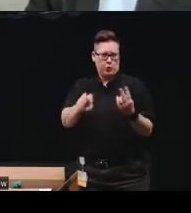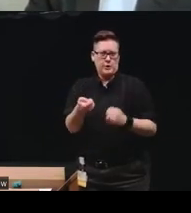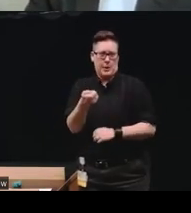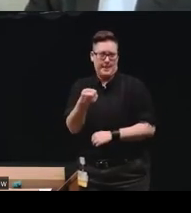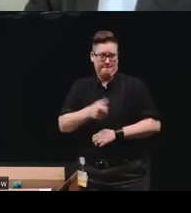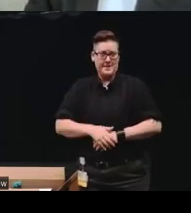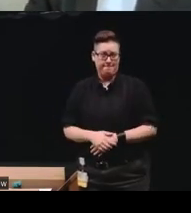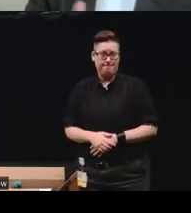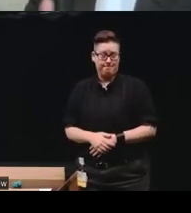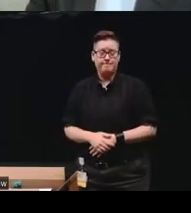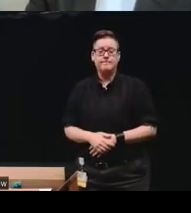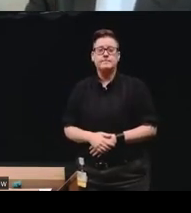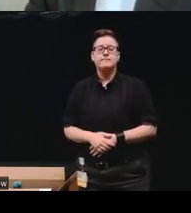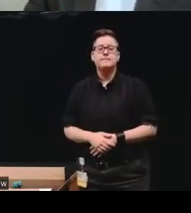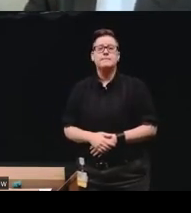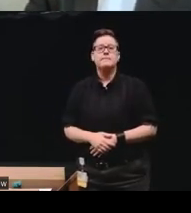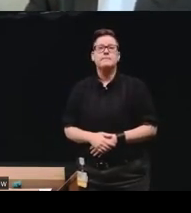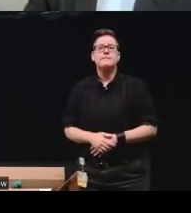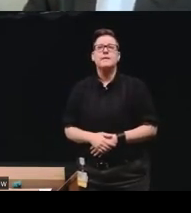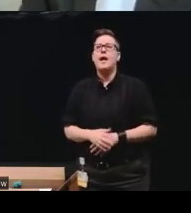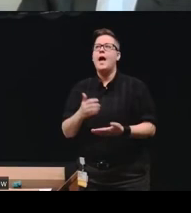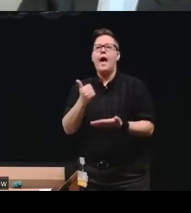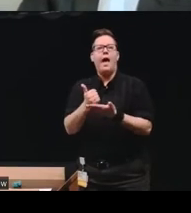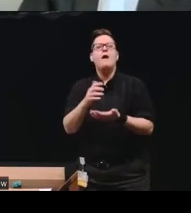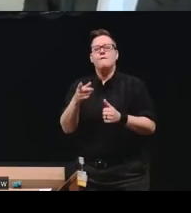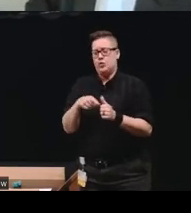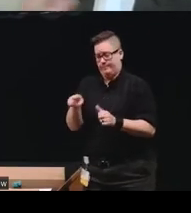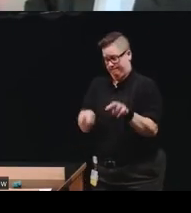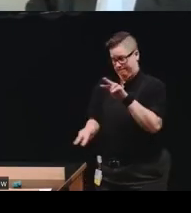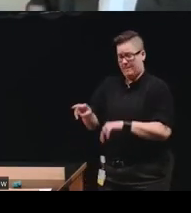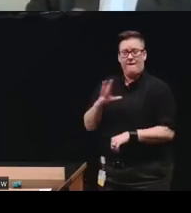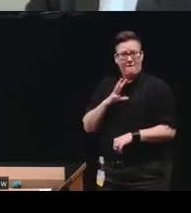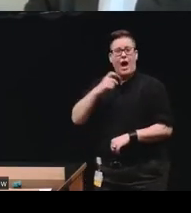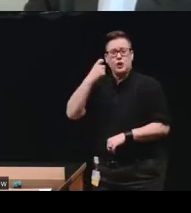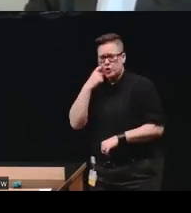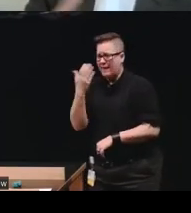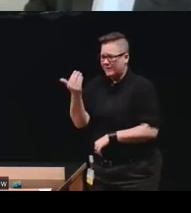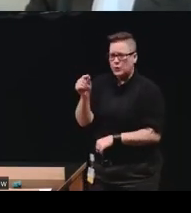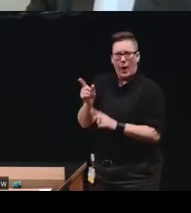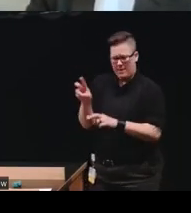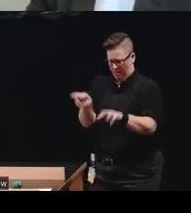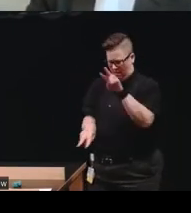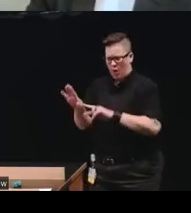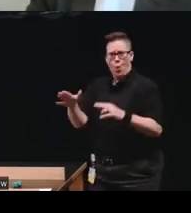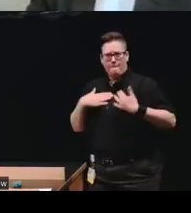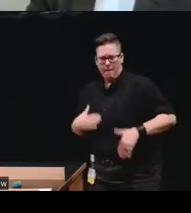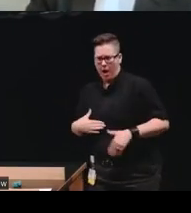okay. Help me to get to know you as a person. Tell me, where'd you grow